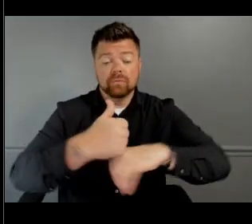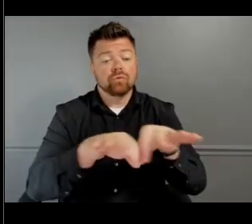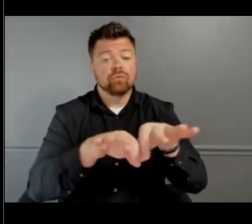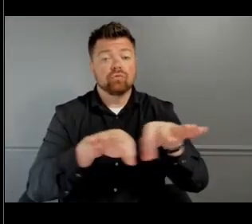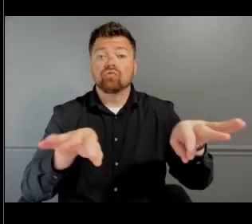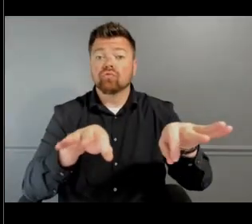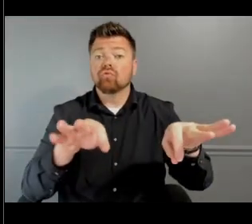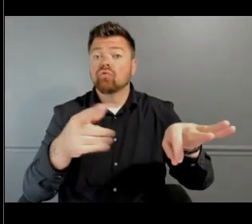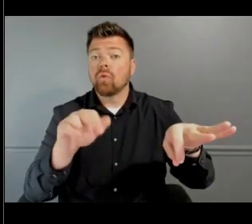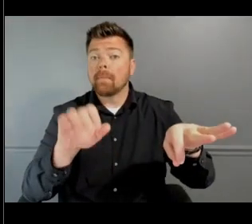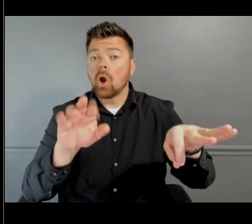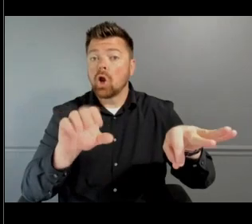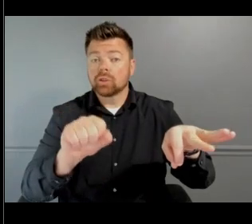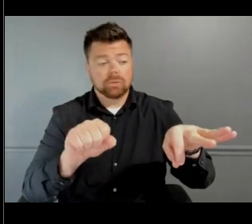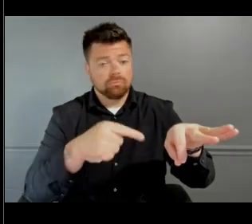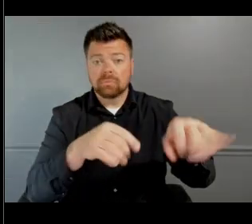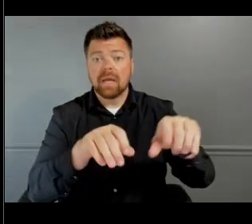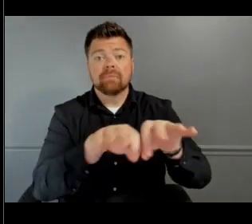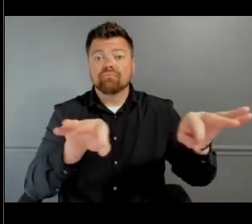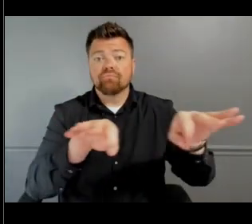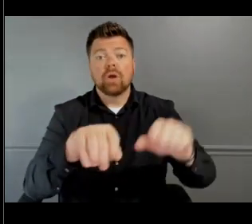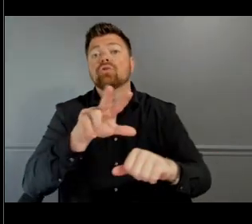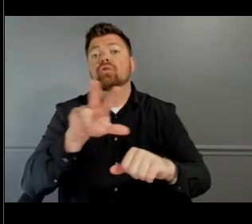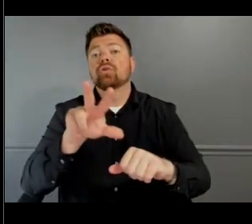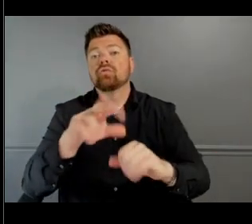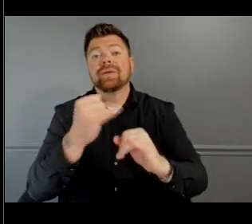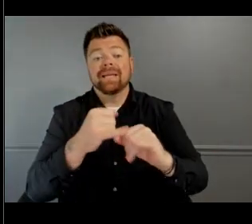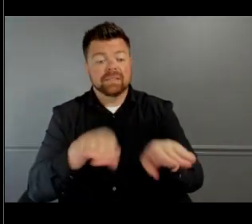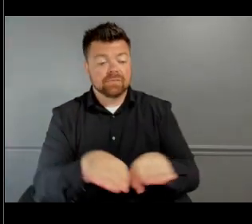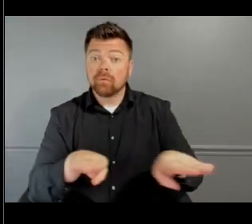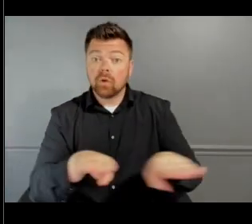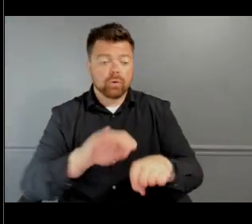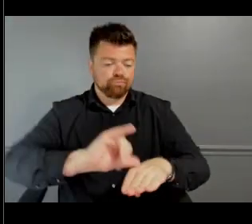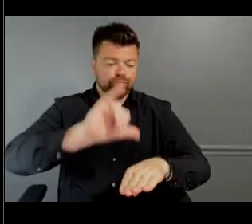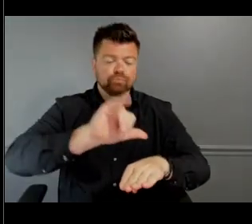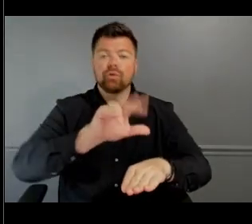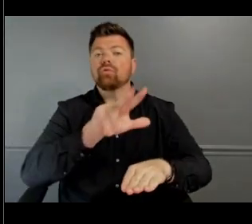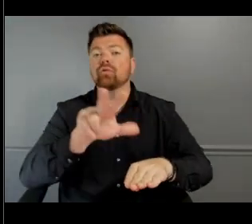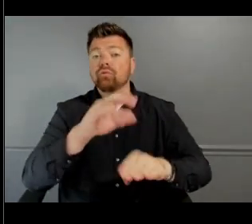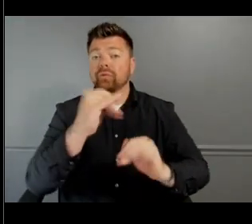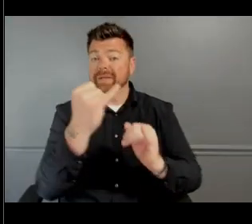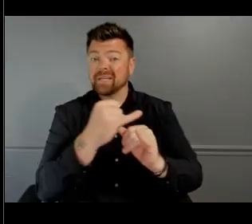is 33 inches above the room's floor.